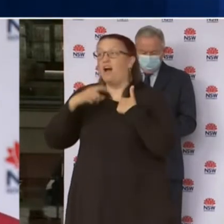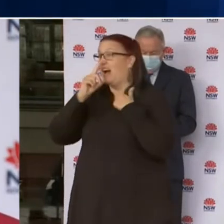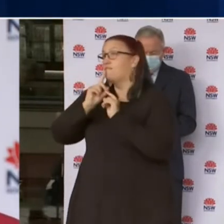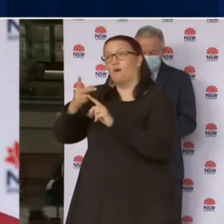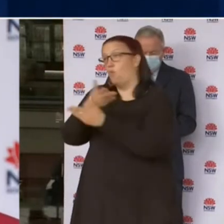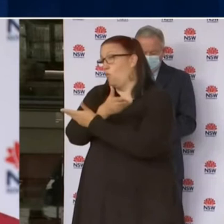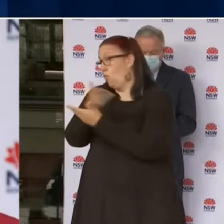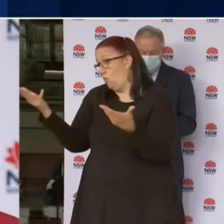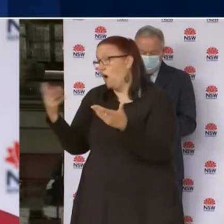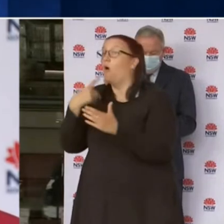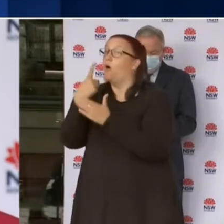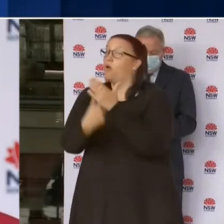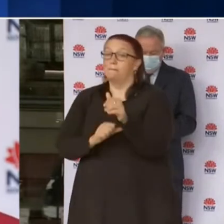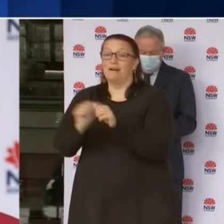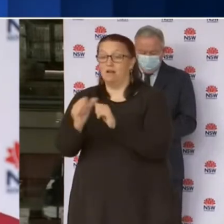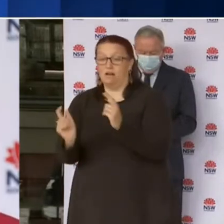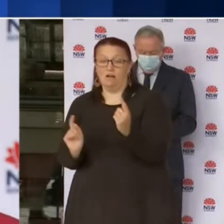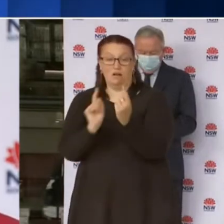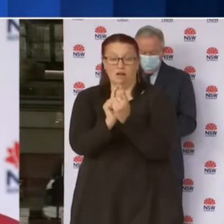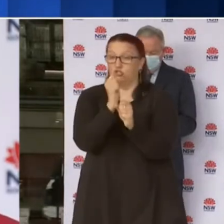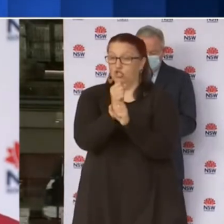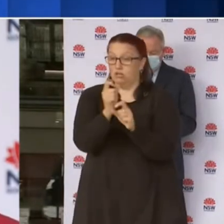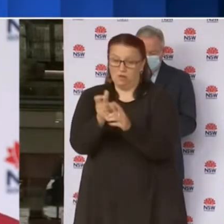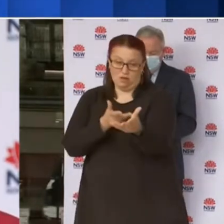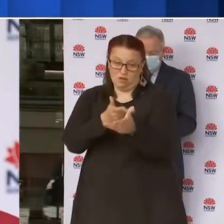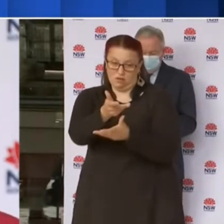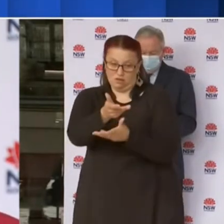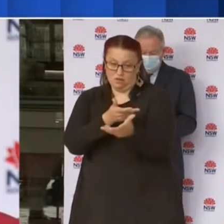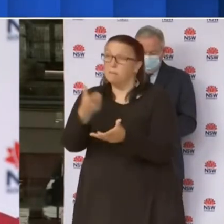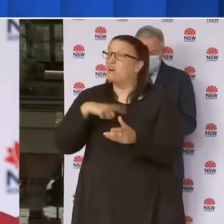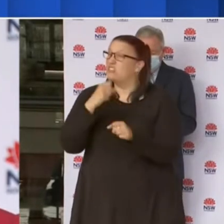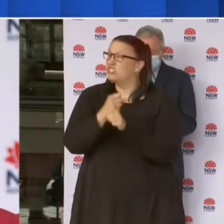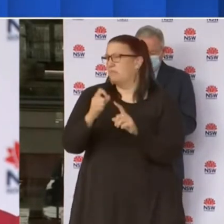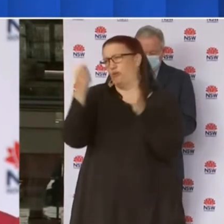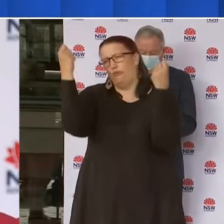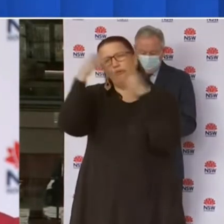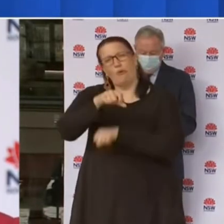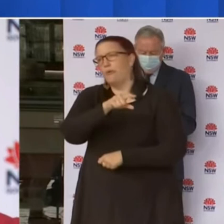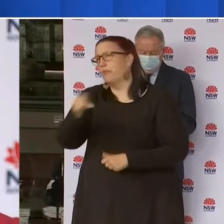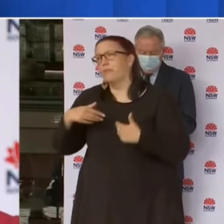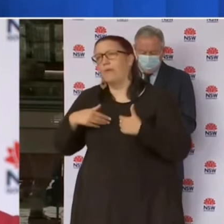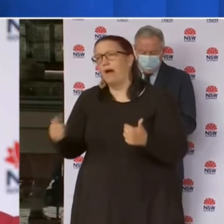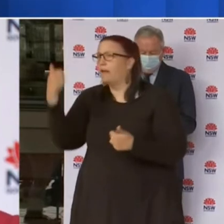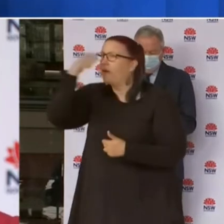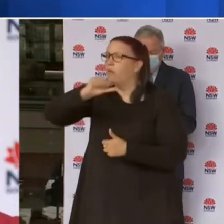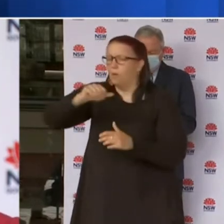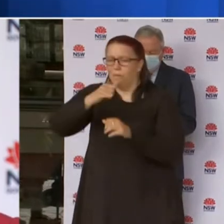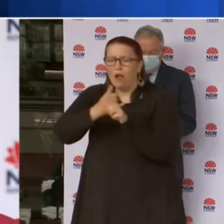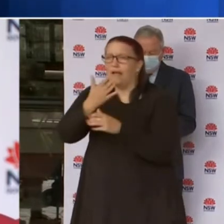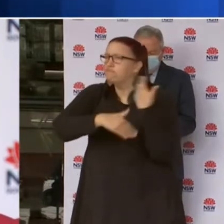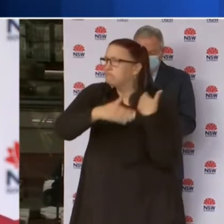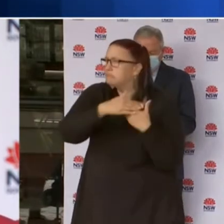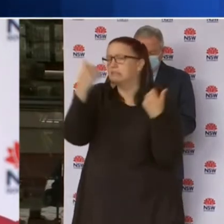on an individual basis with you but clearly to echo the Premier's words we need to sustain and get that population